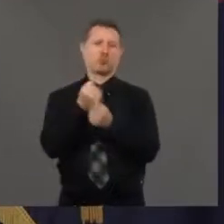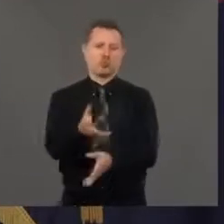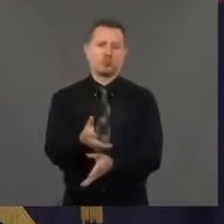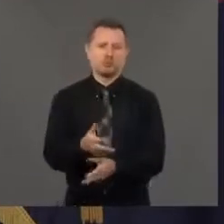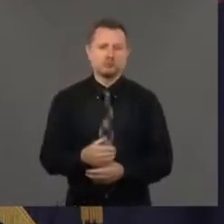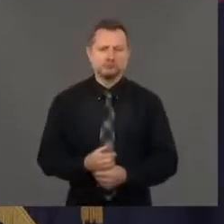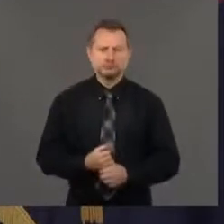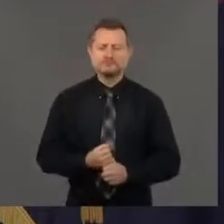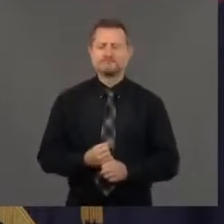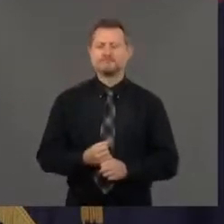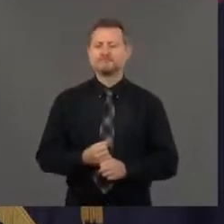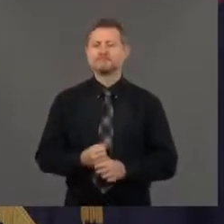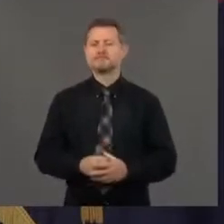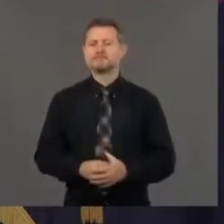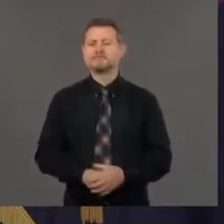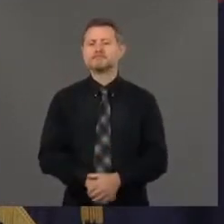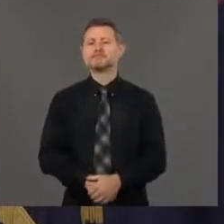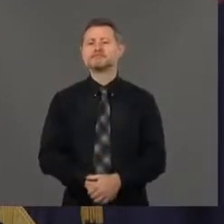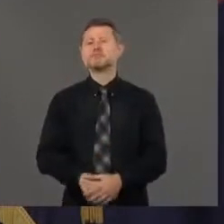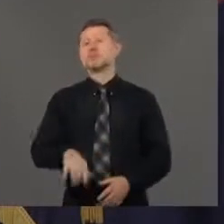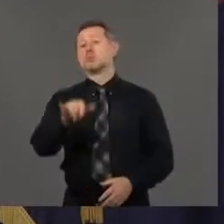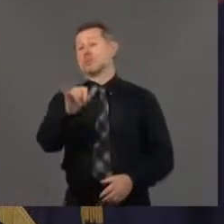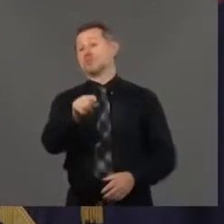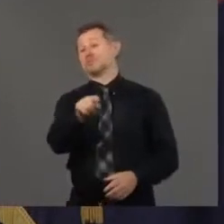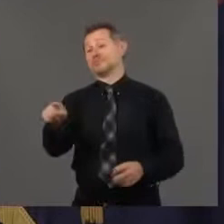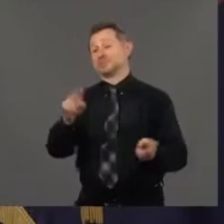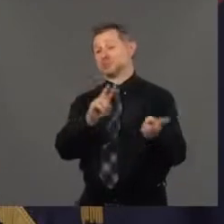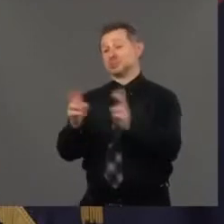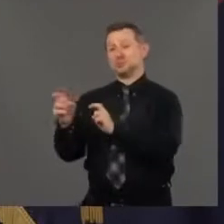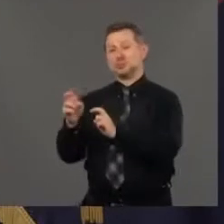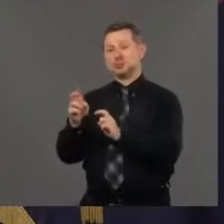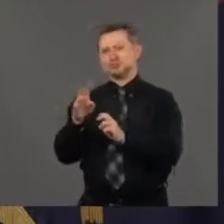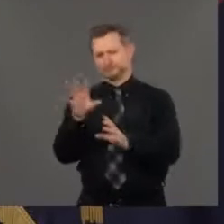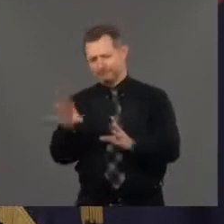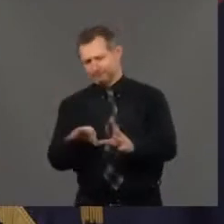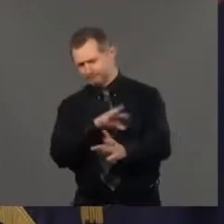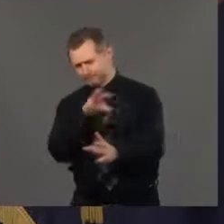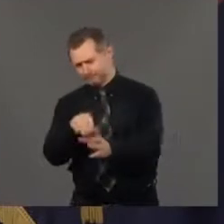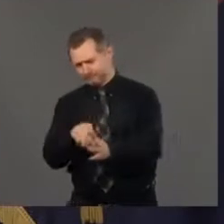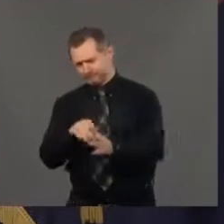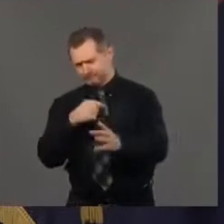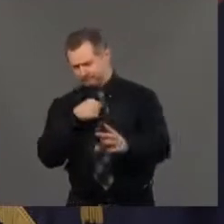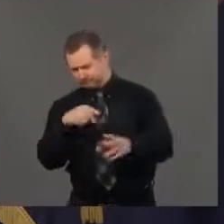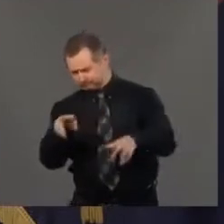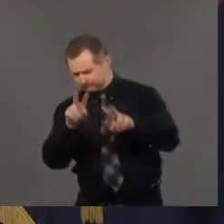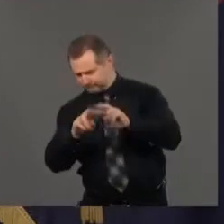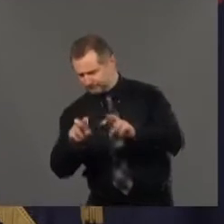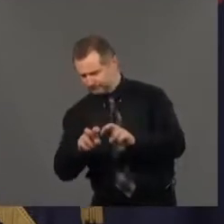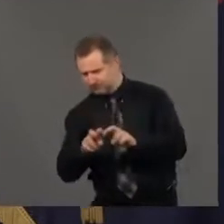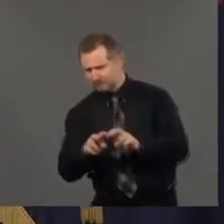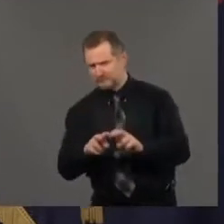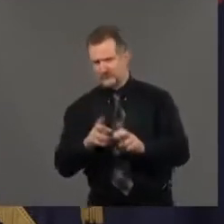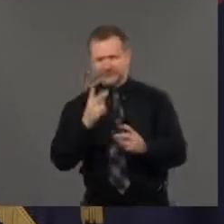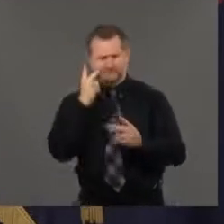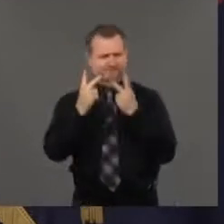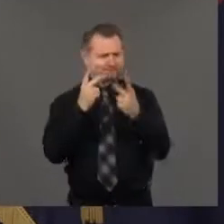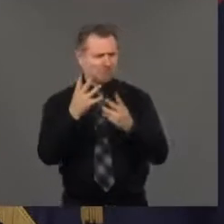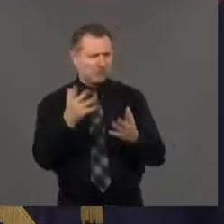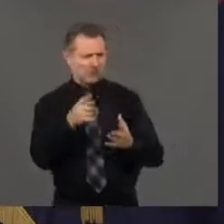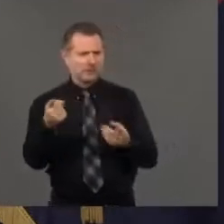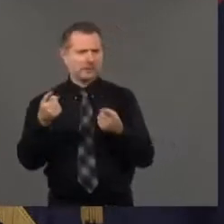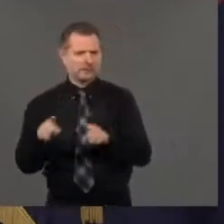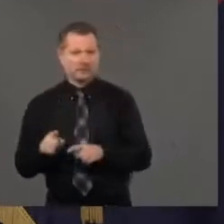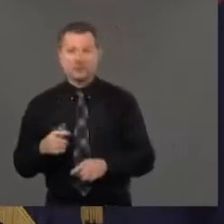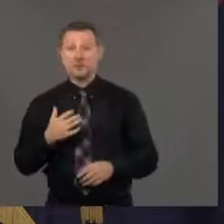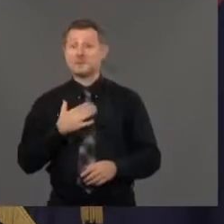And you put all those factors together, and that's what you're seeing going on. There's no one factor,